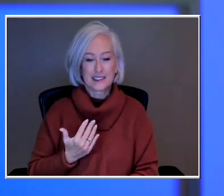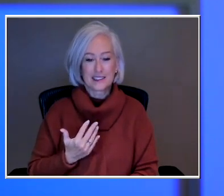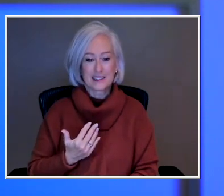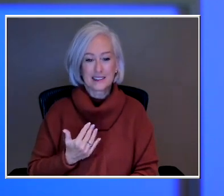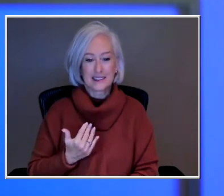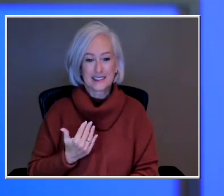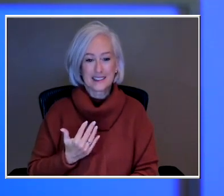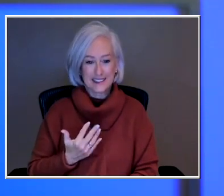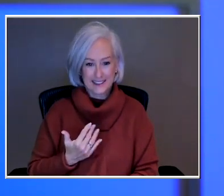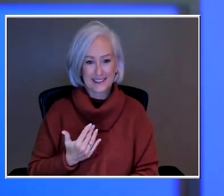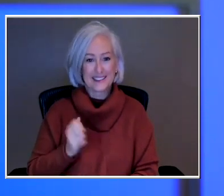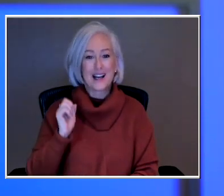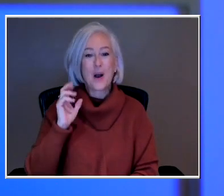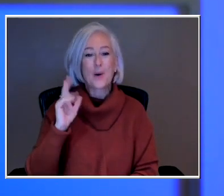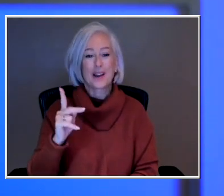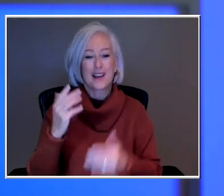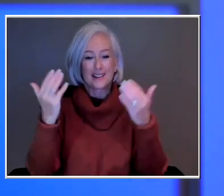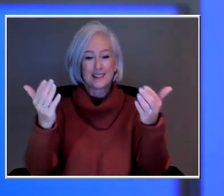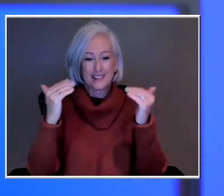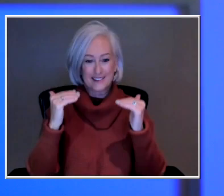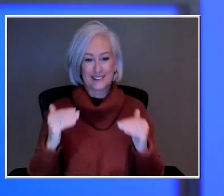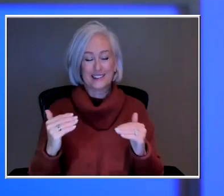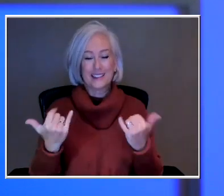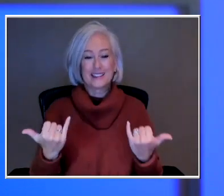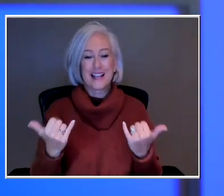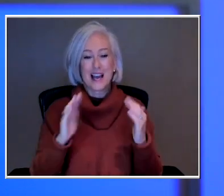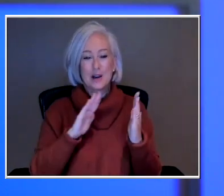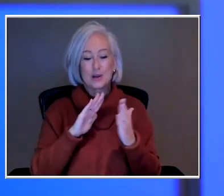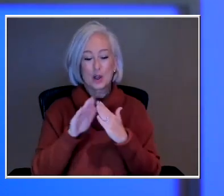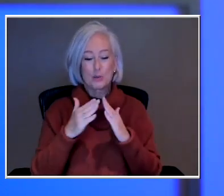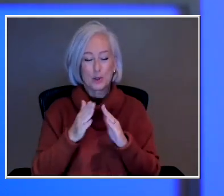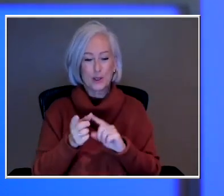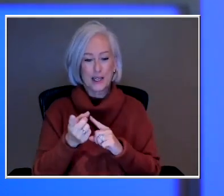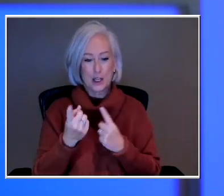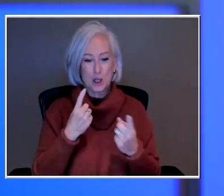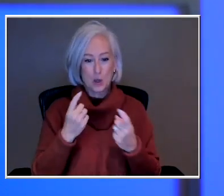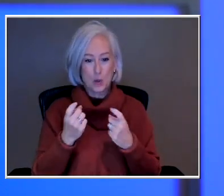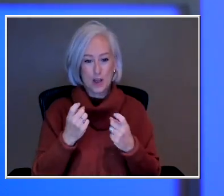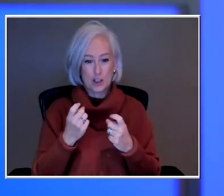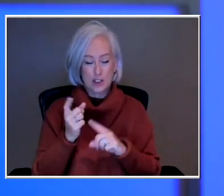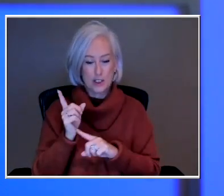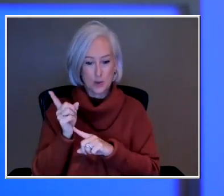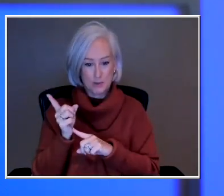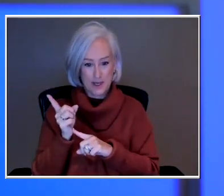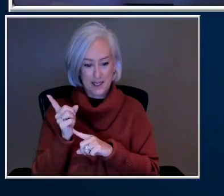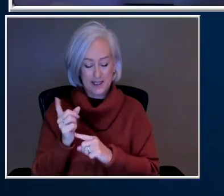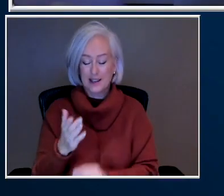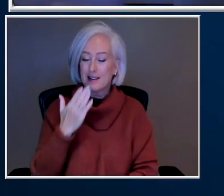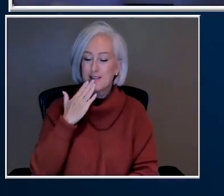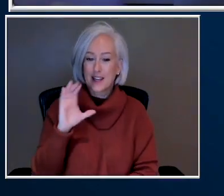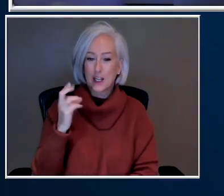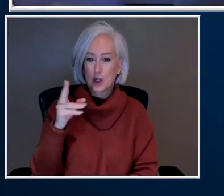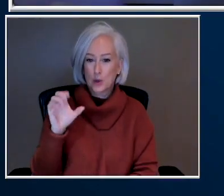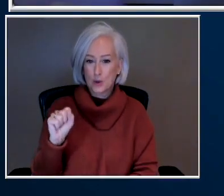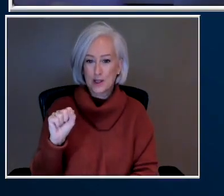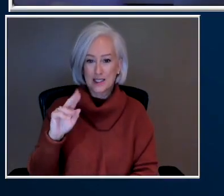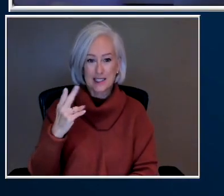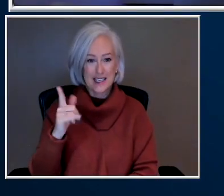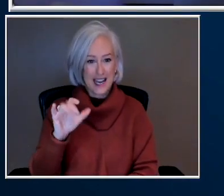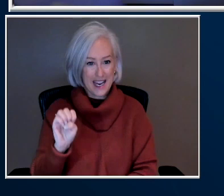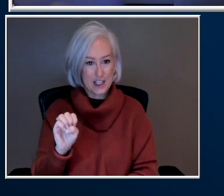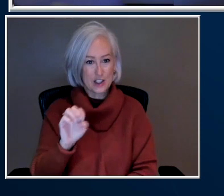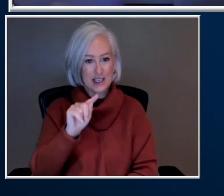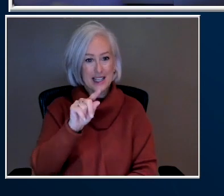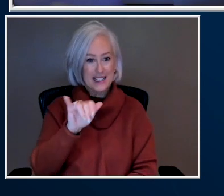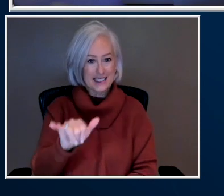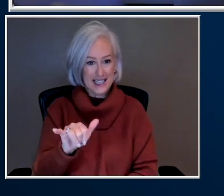All right, we are going to get to community questions here in just a bit. We do want to, again, thanks to Chris and Angie and Bob and Tammy. We're going to let you go because we